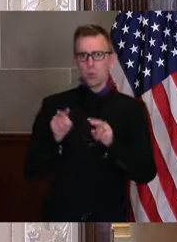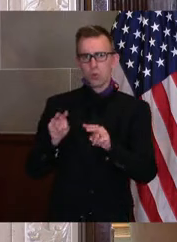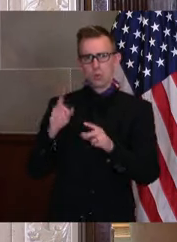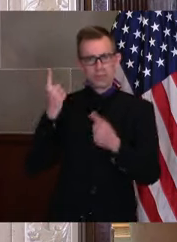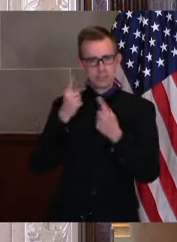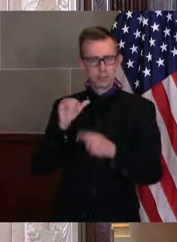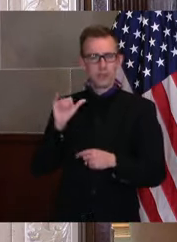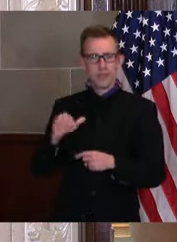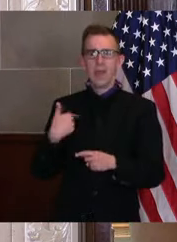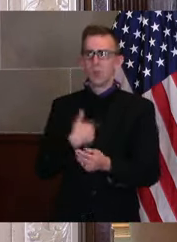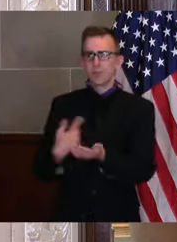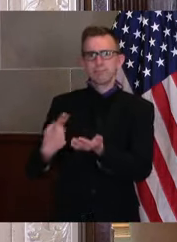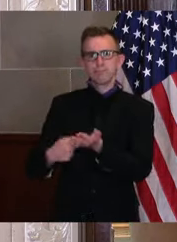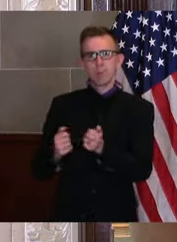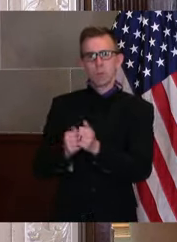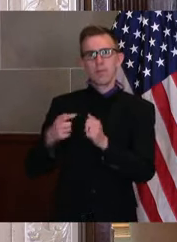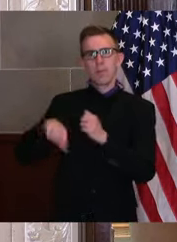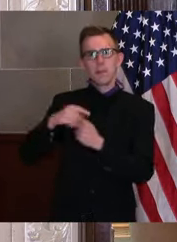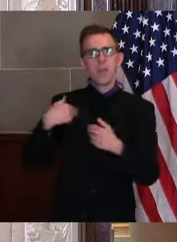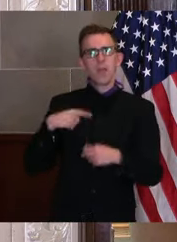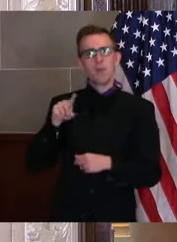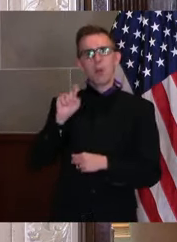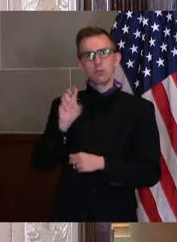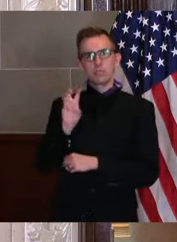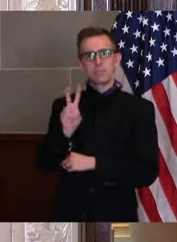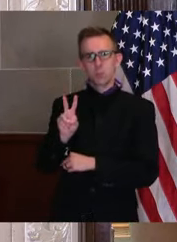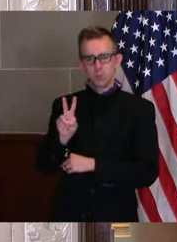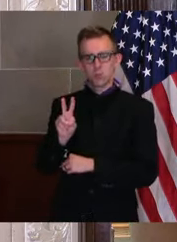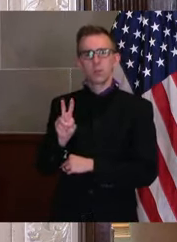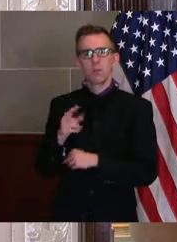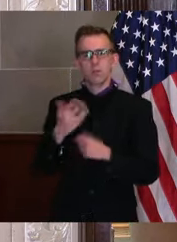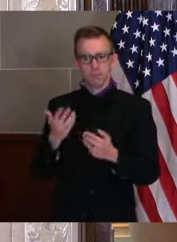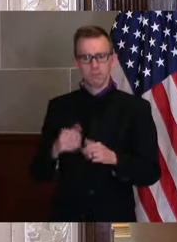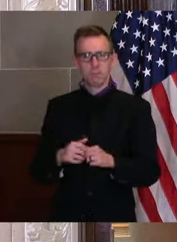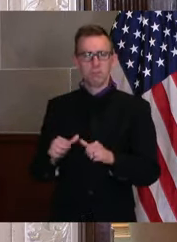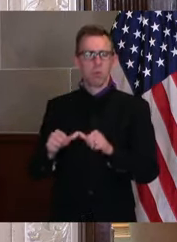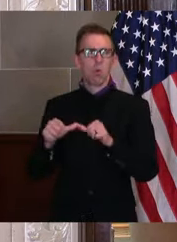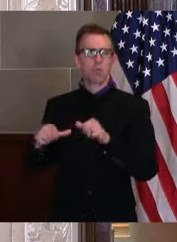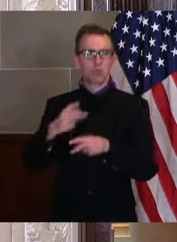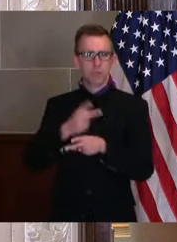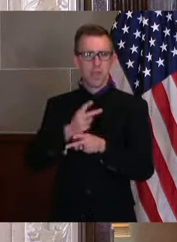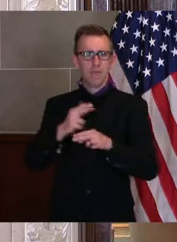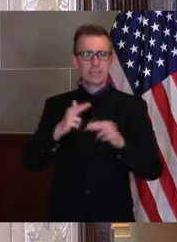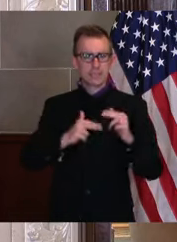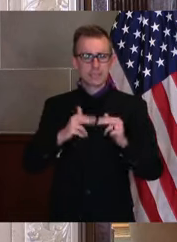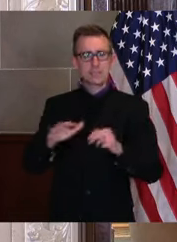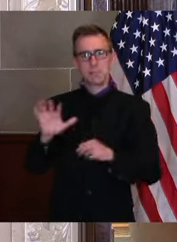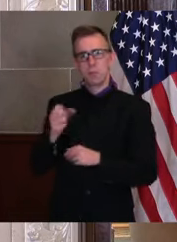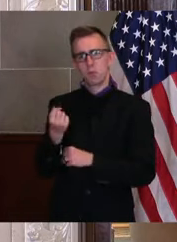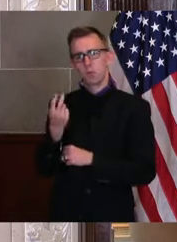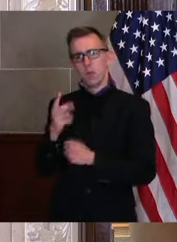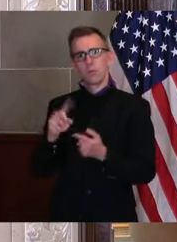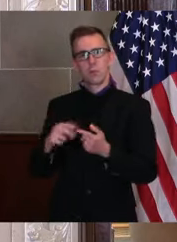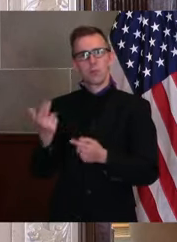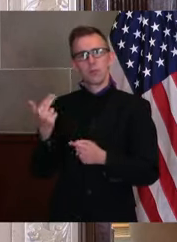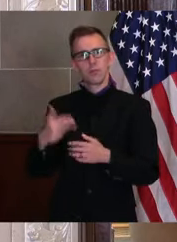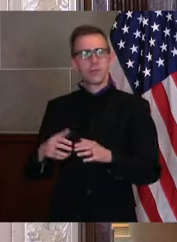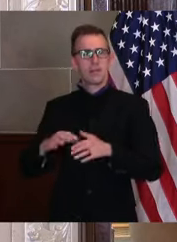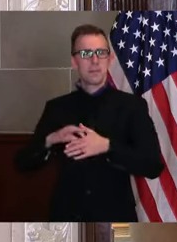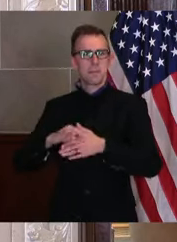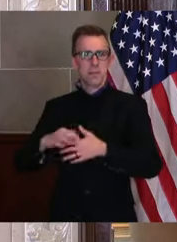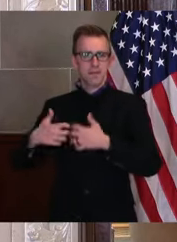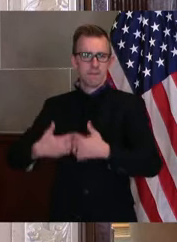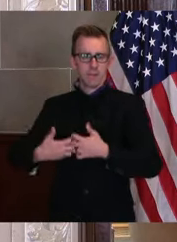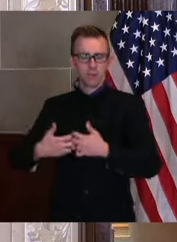we're in conversations with them. We have 162 long-term care facilities and about 12 to 13 meatpacking plants,